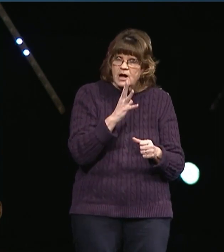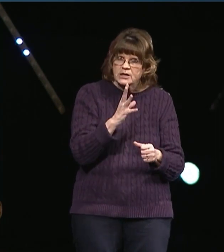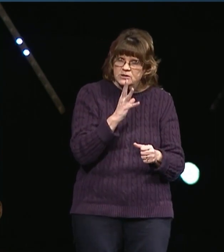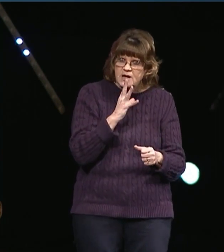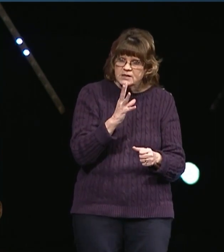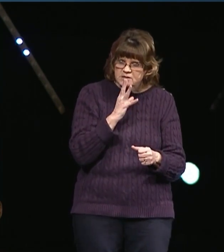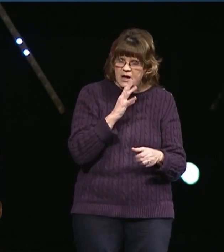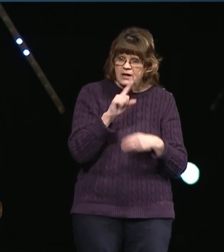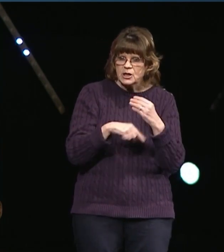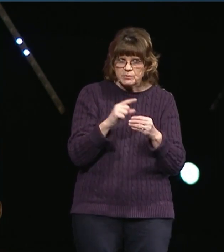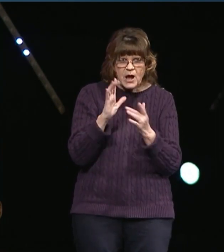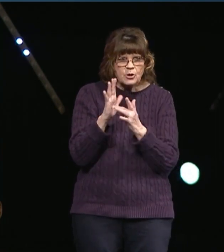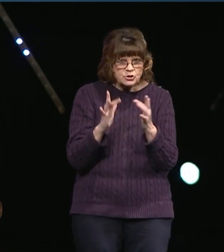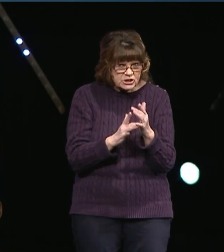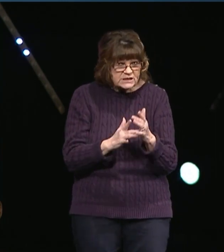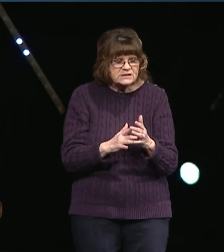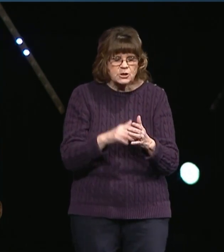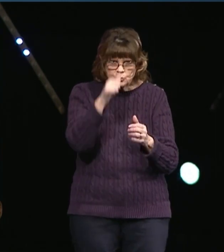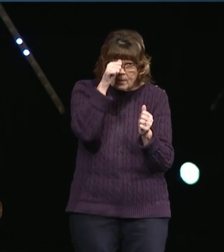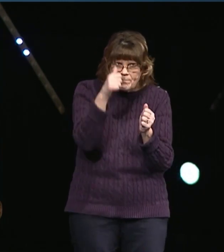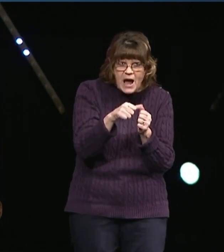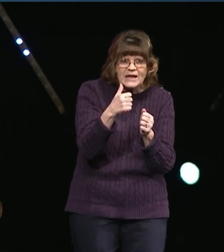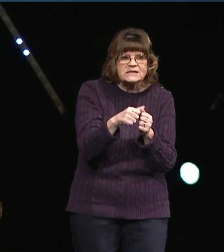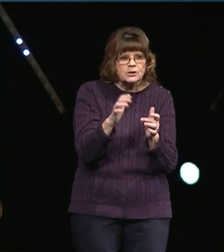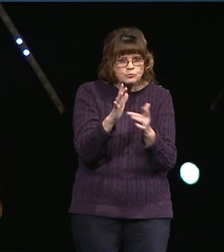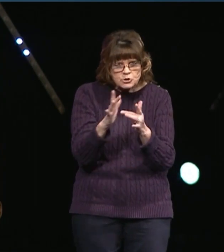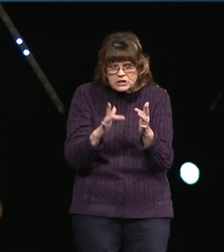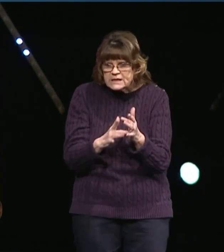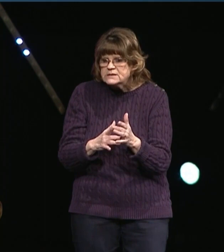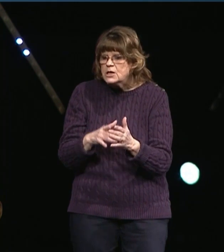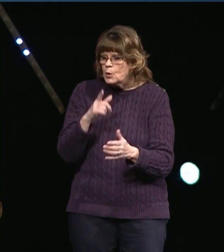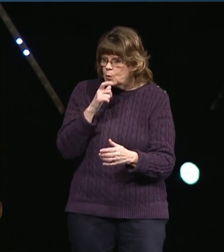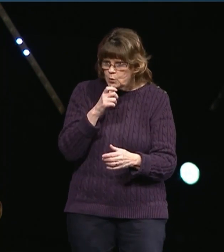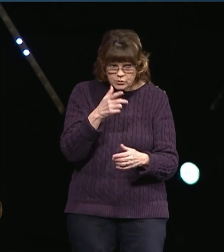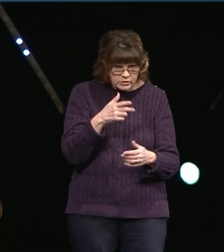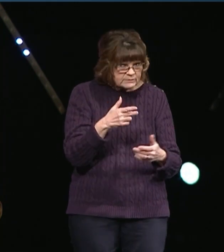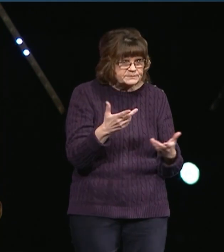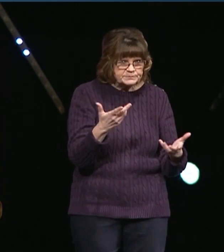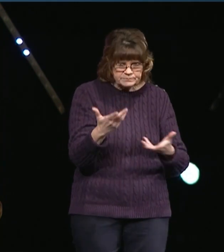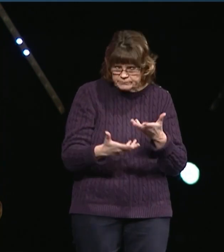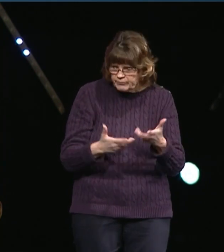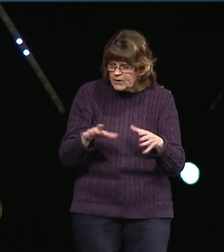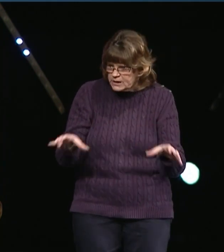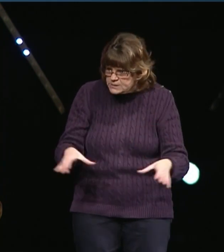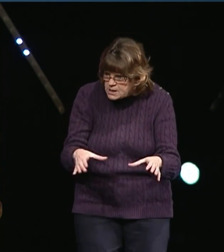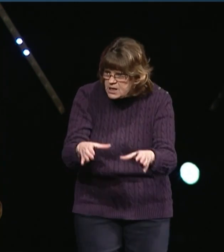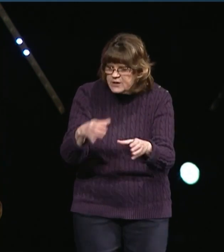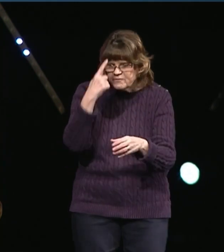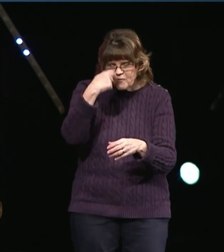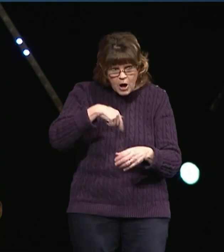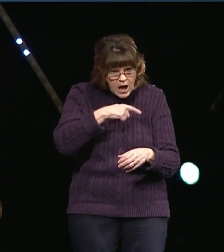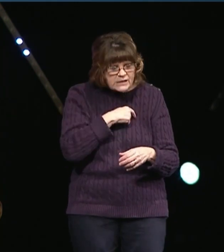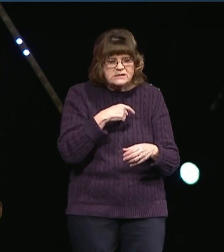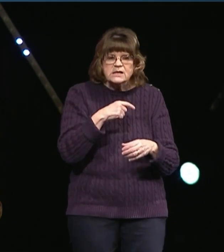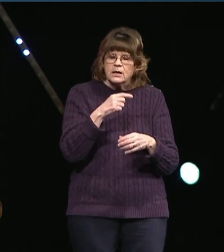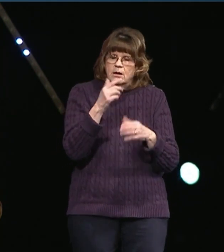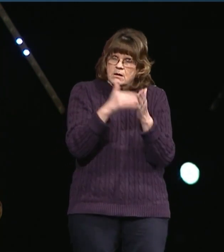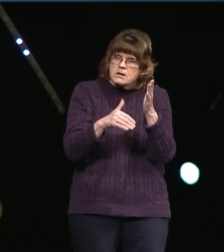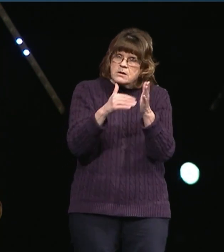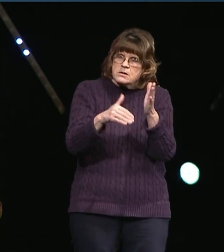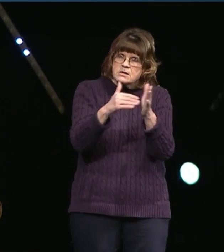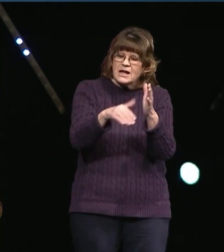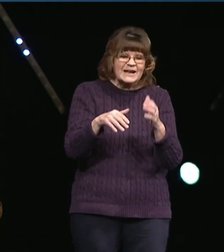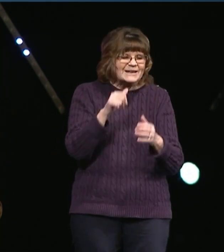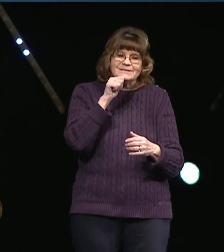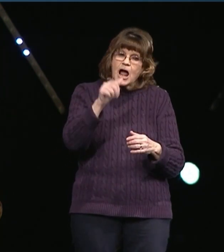in person. He was reminding people of who Jesus is and who Jesus is in our life. Just in the letter that I just read you, all the way to the end of his life,